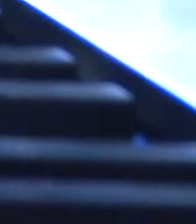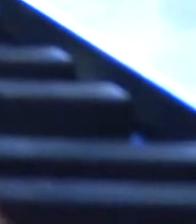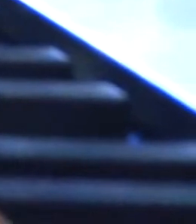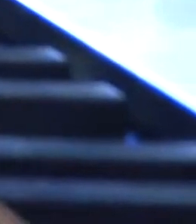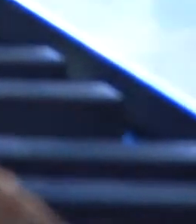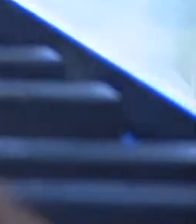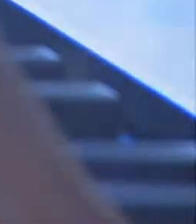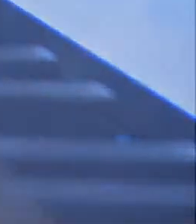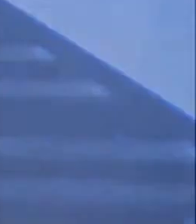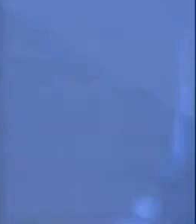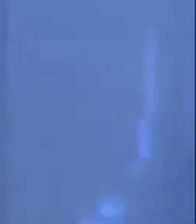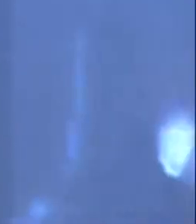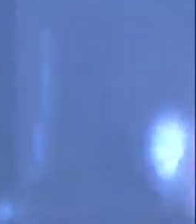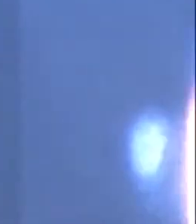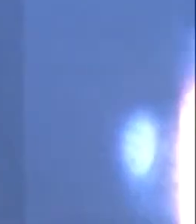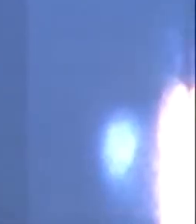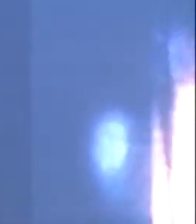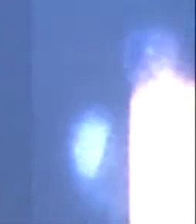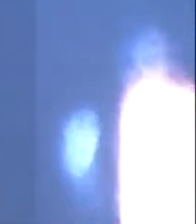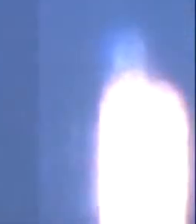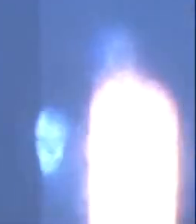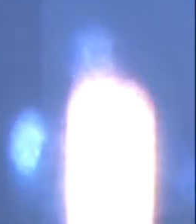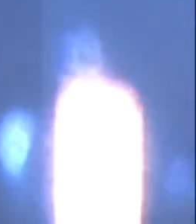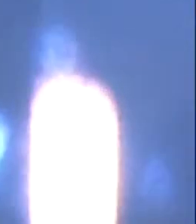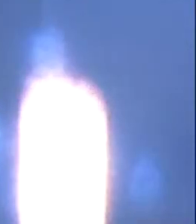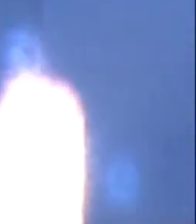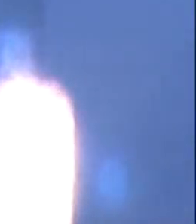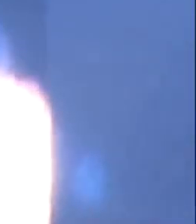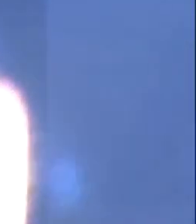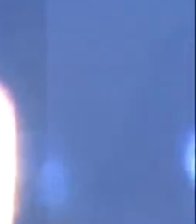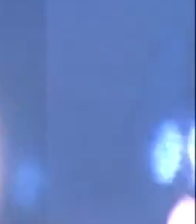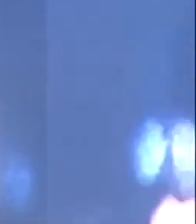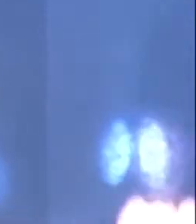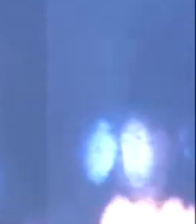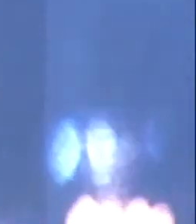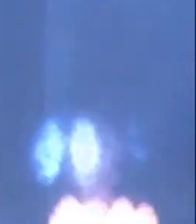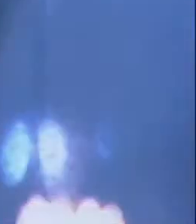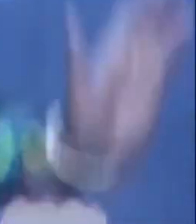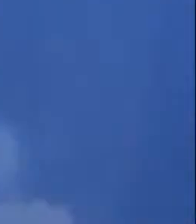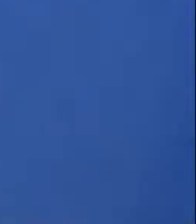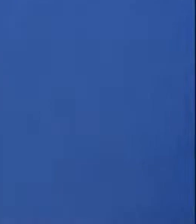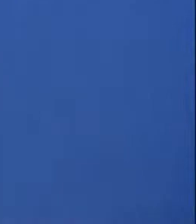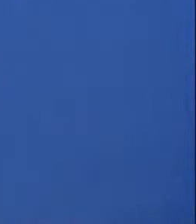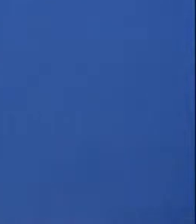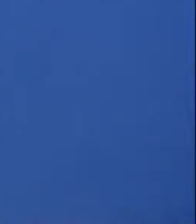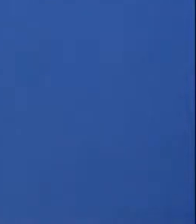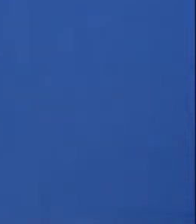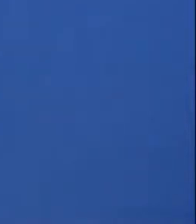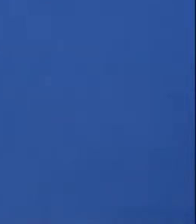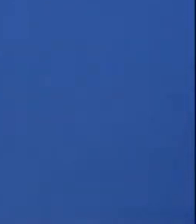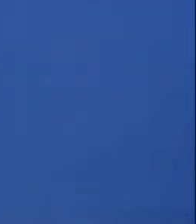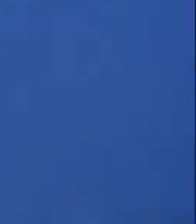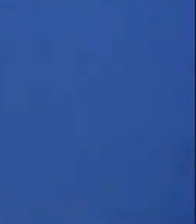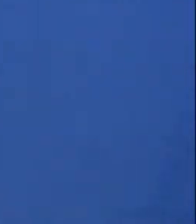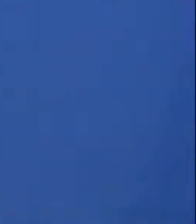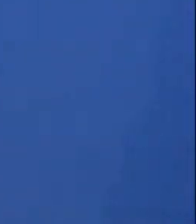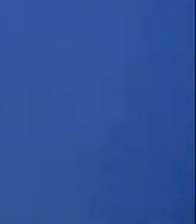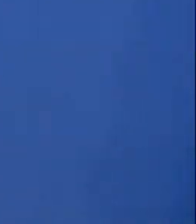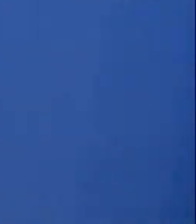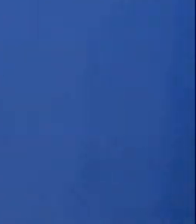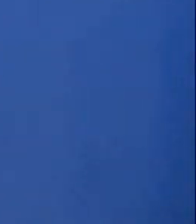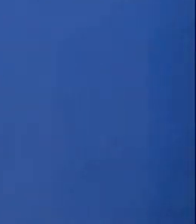go. Say, Jesus. Jesus, Jesus. That's what we call you. That's what we call you.